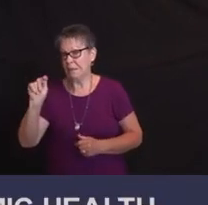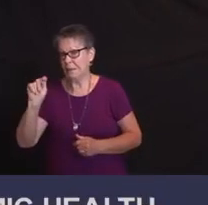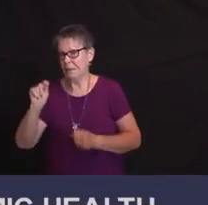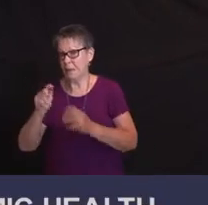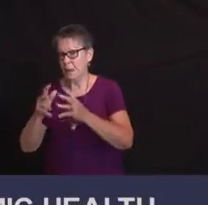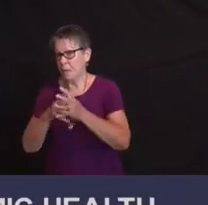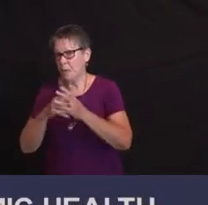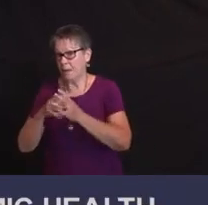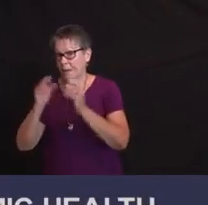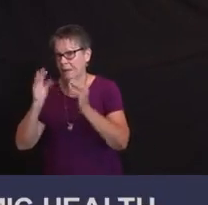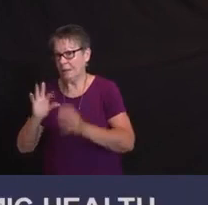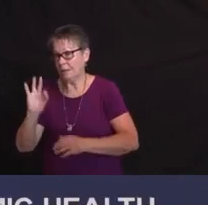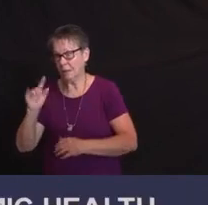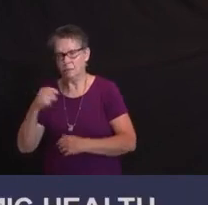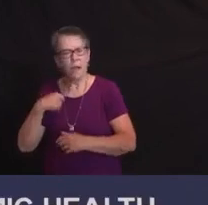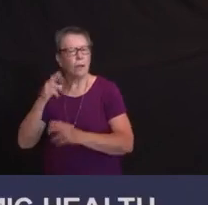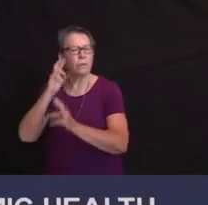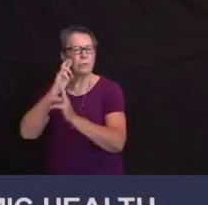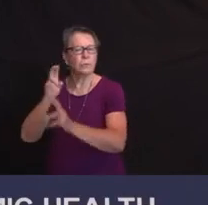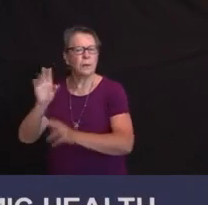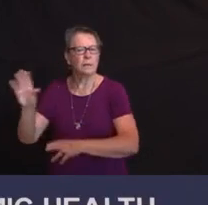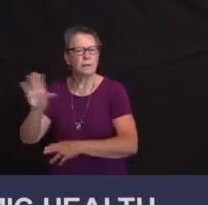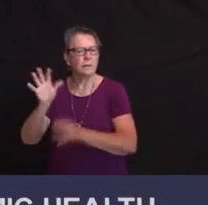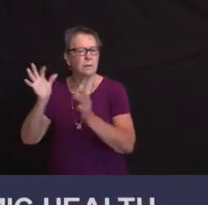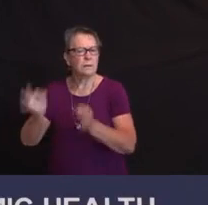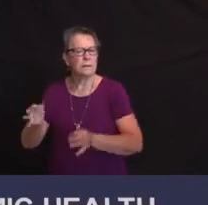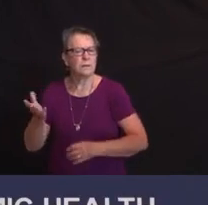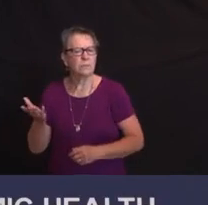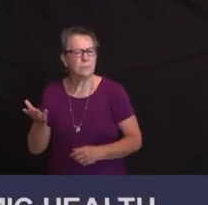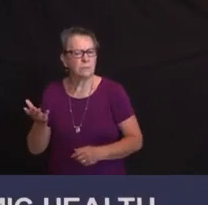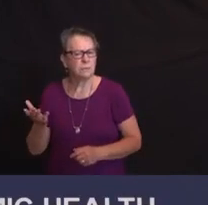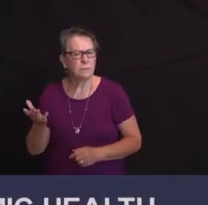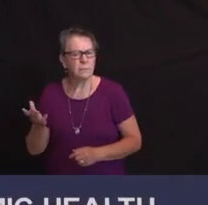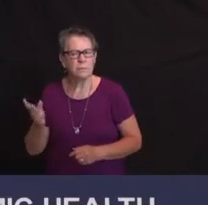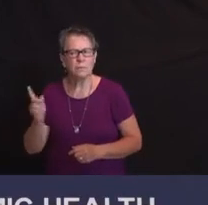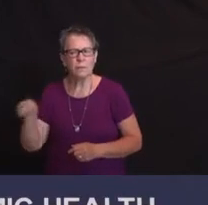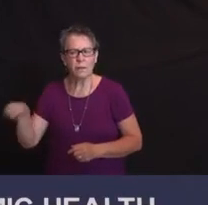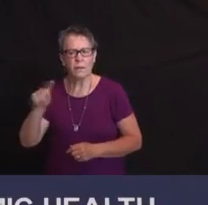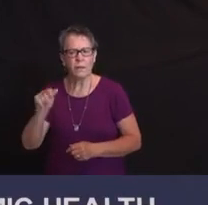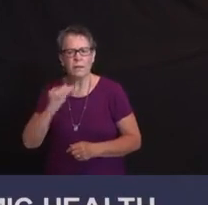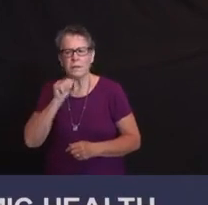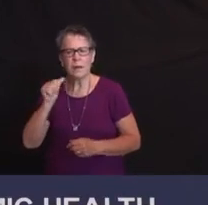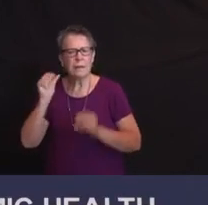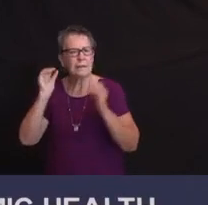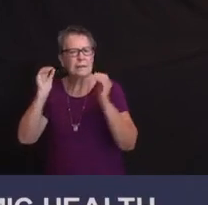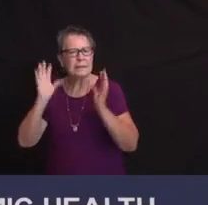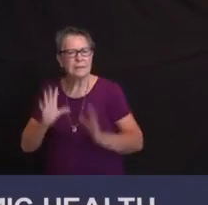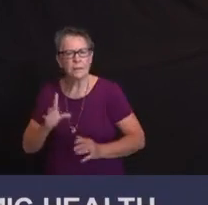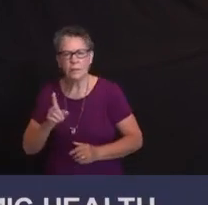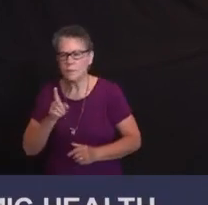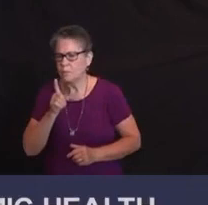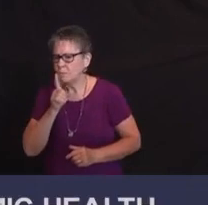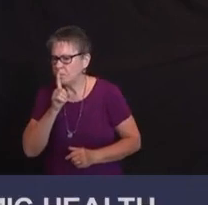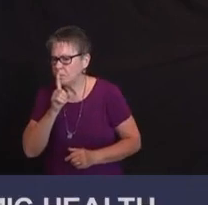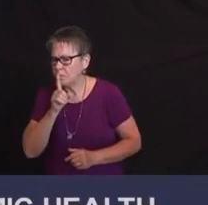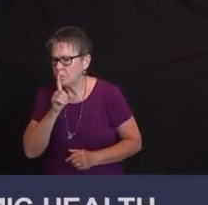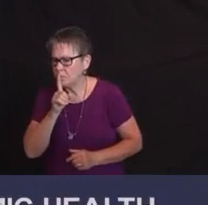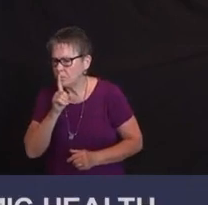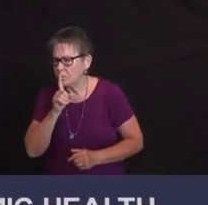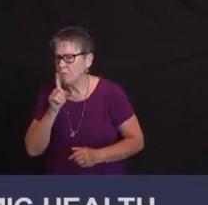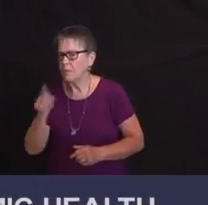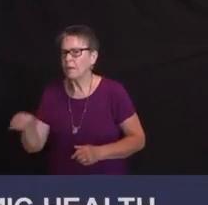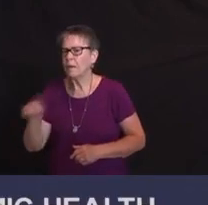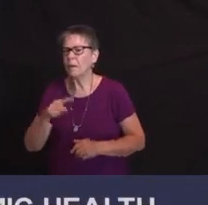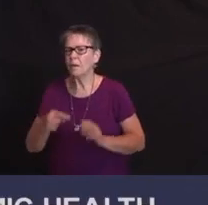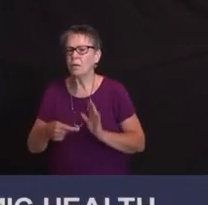educators, which they should, but she and I actually spend at least as much time deliberating on healthcare matters because she represents a big chunk